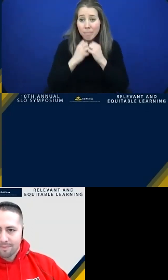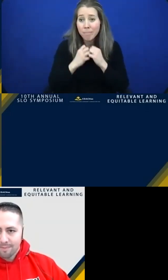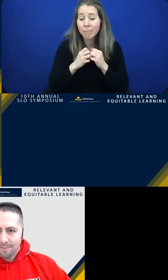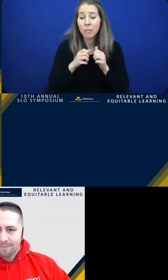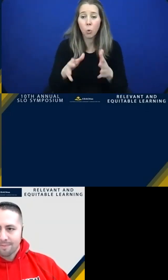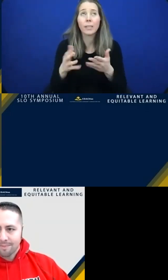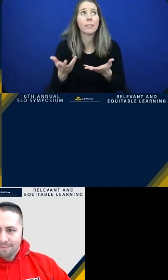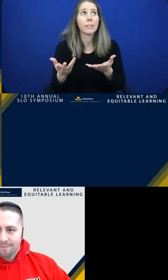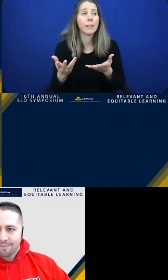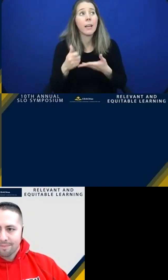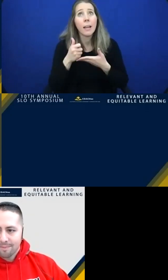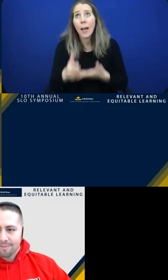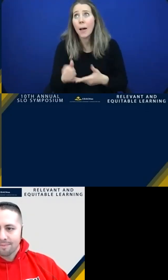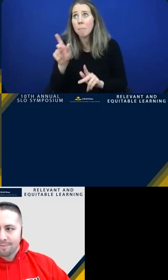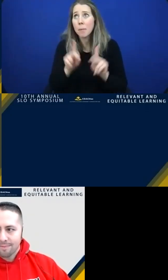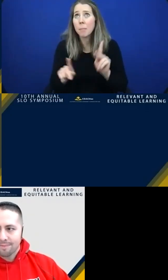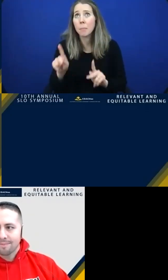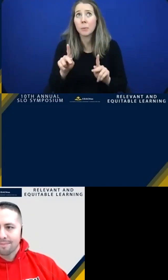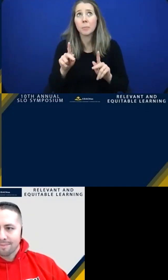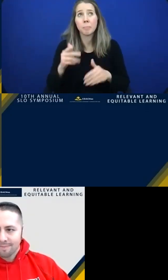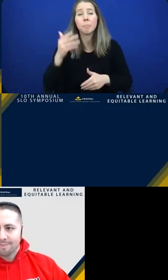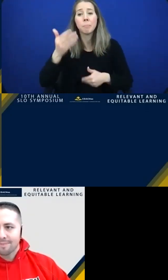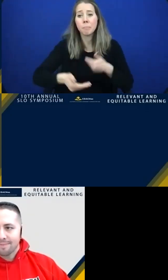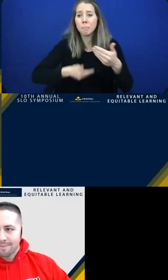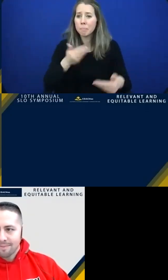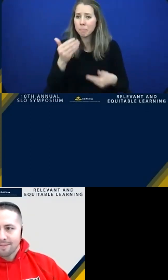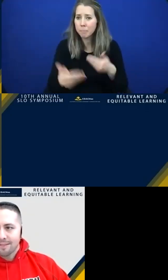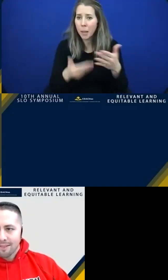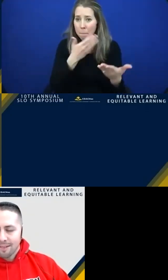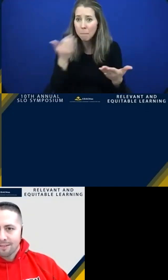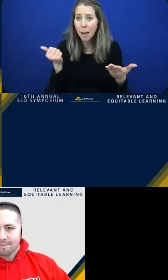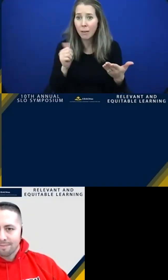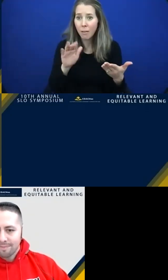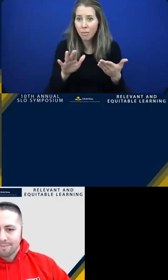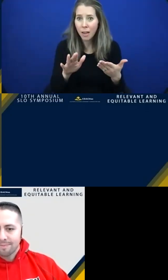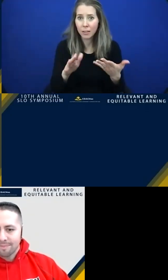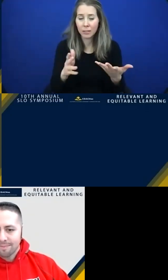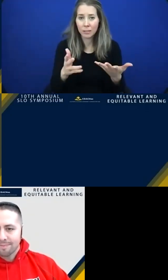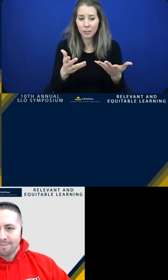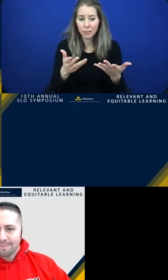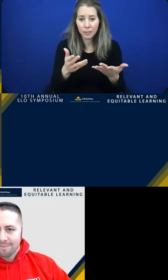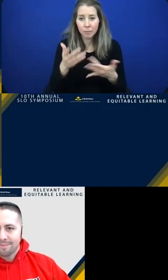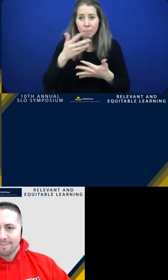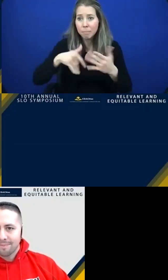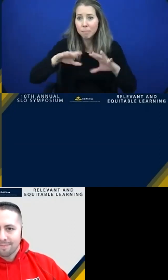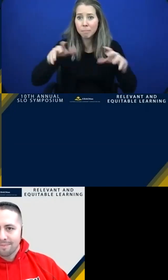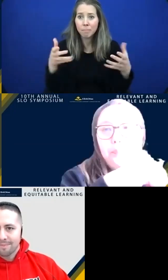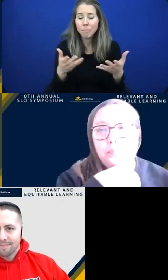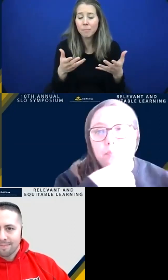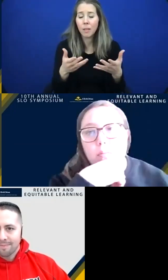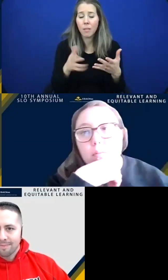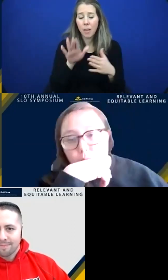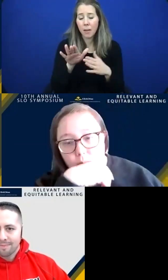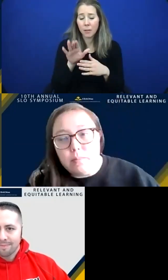help people take a step forward, or, you know, better their social mobility, better their economic